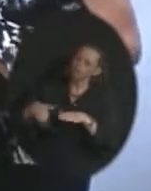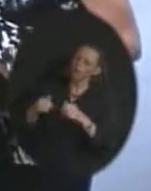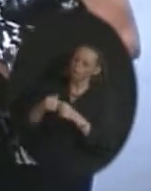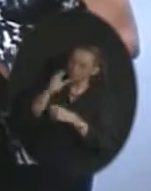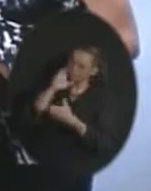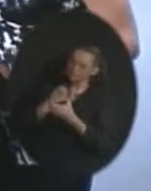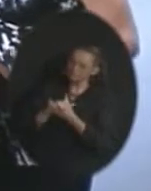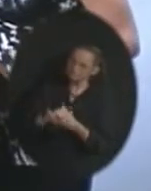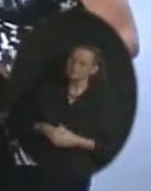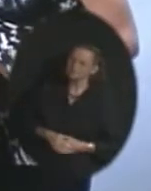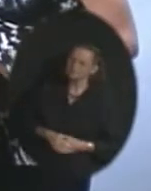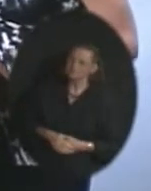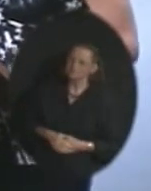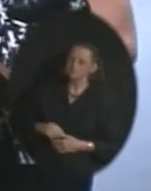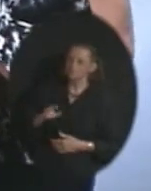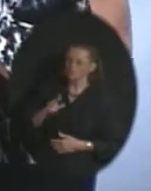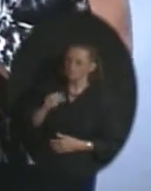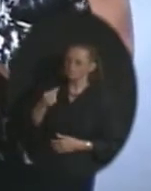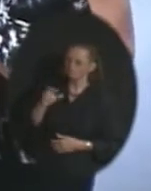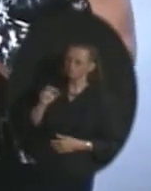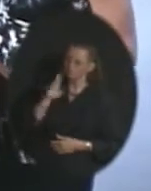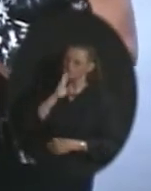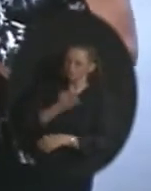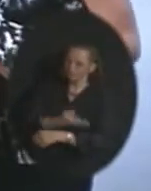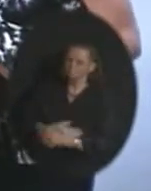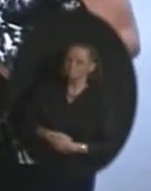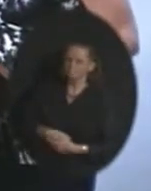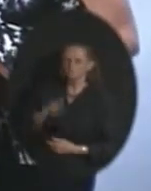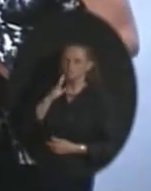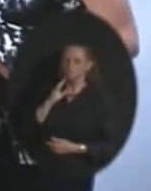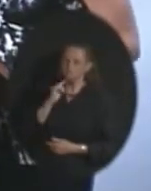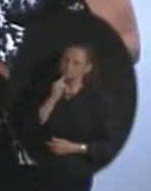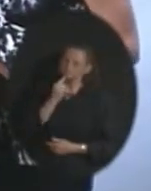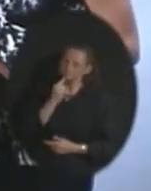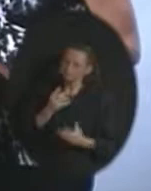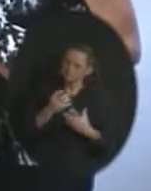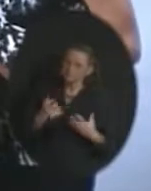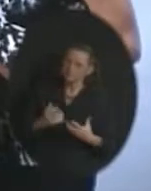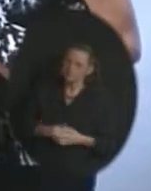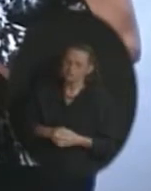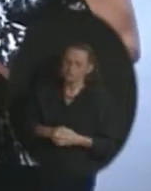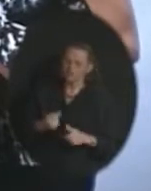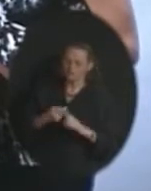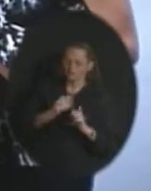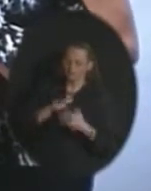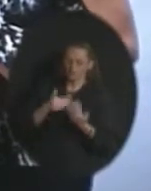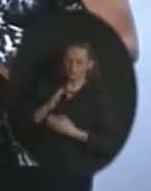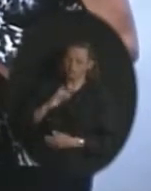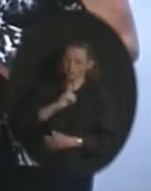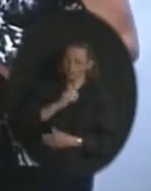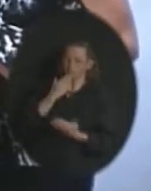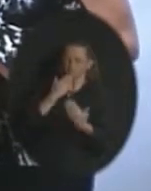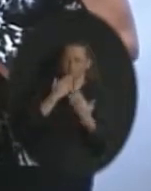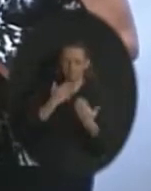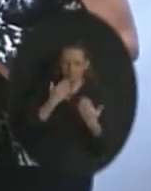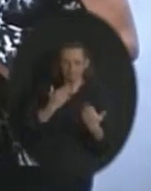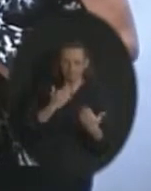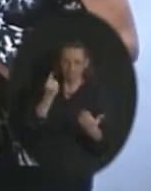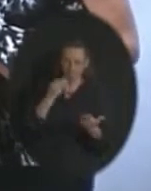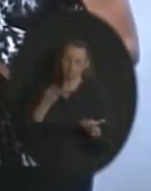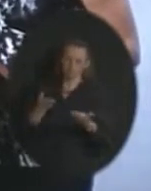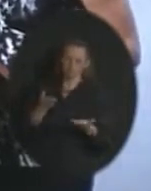We're going to miss you, Rita, very much. And on behalf of all the board, I'd like to thank you for your service to our district and for this entire